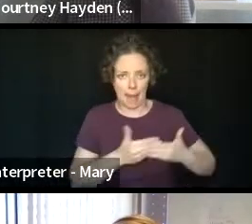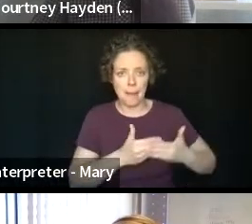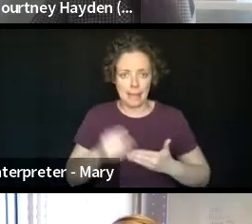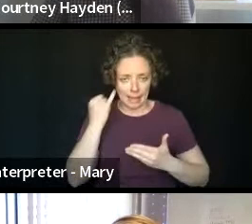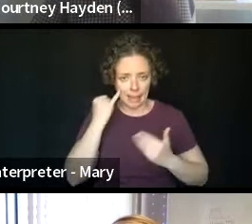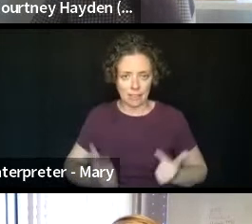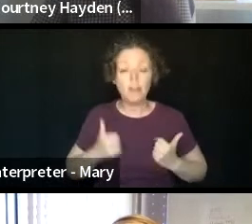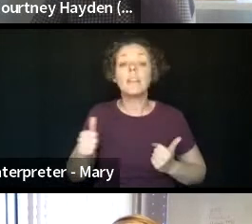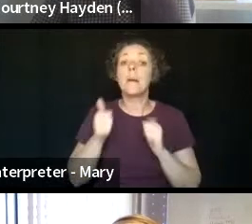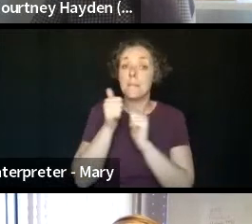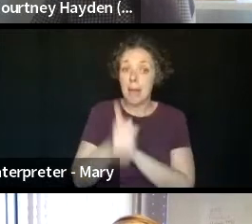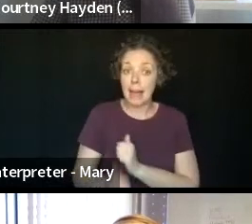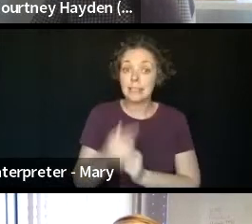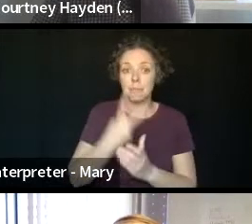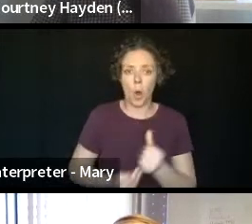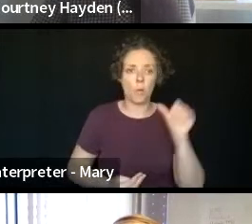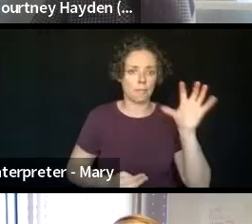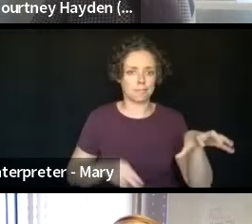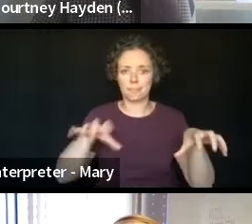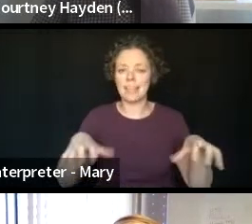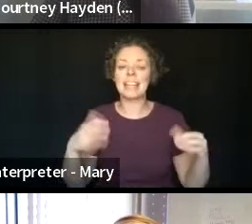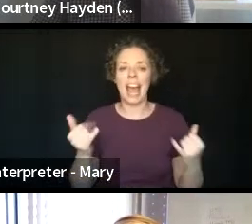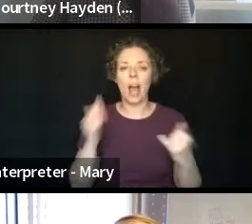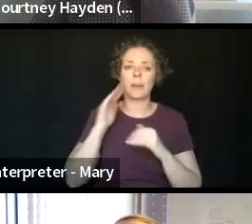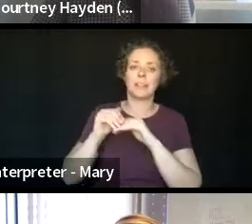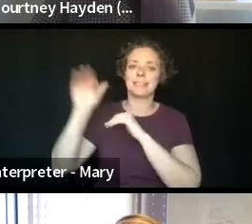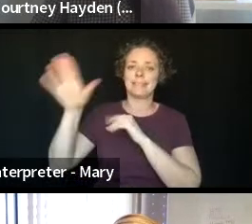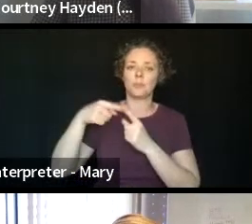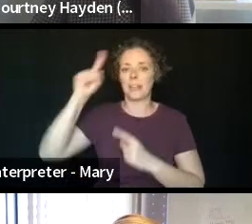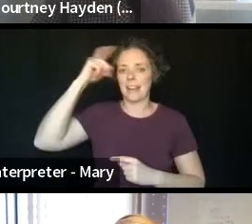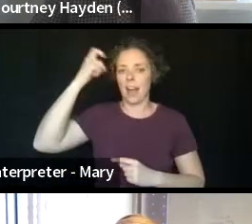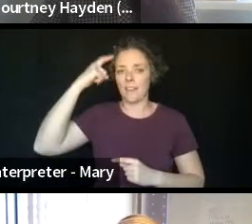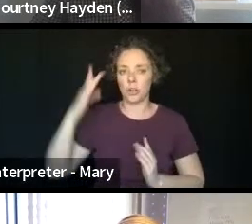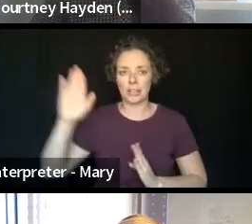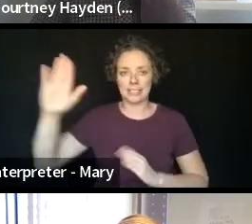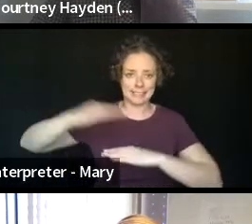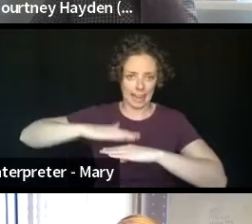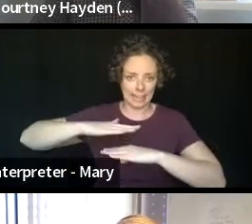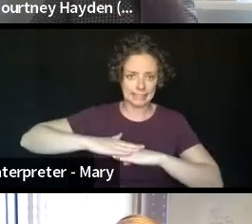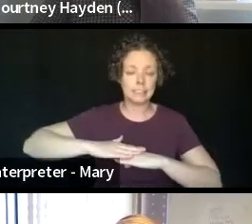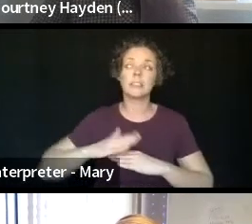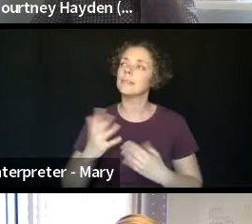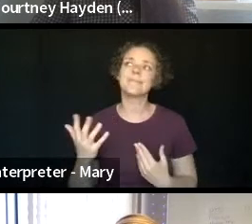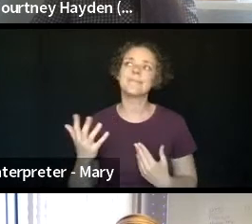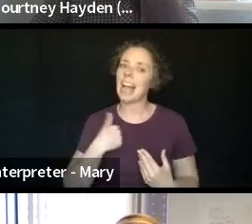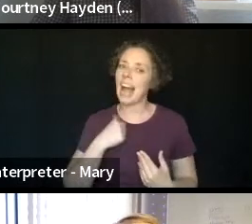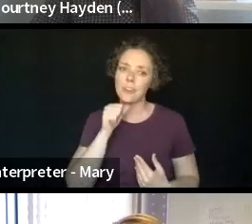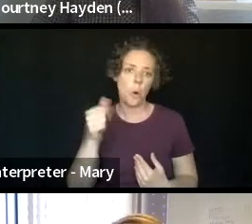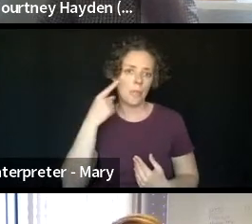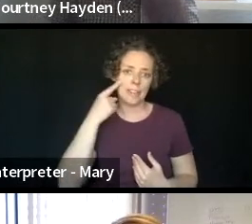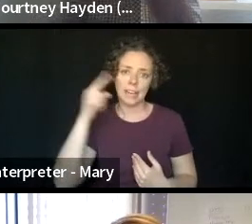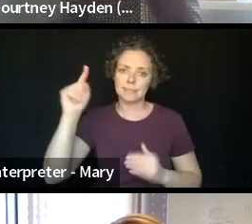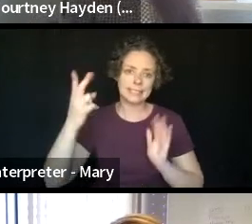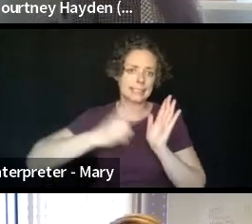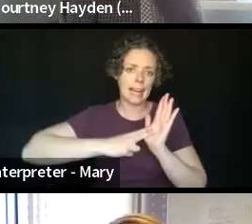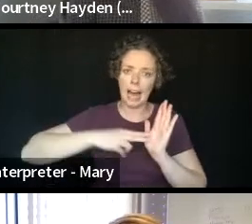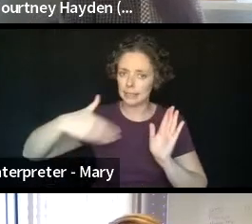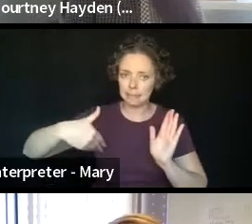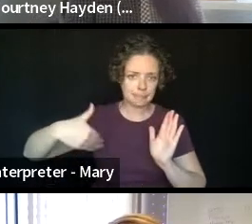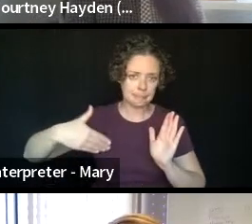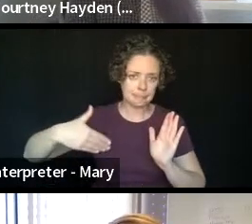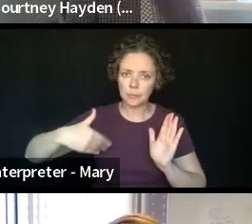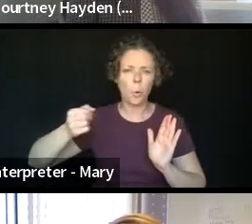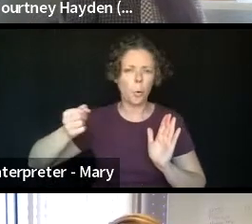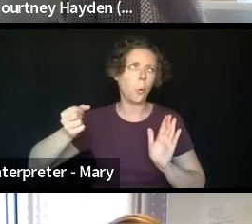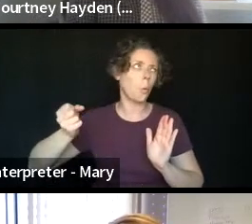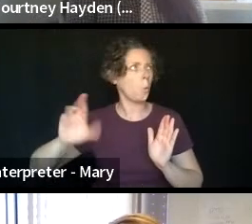both chambers. It is now going to the governor's desk. I don't believe she has signed it yet or made a